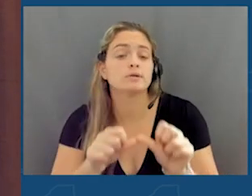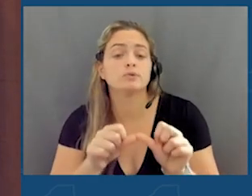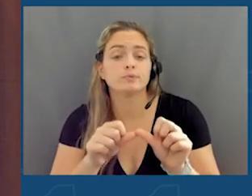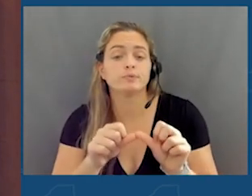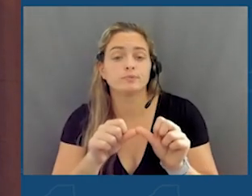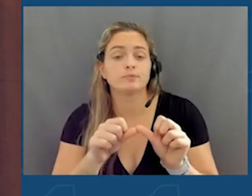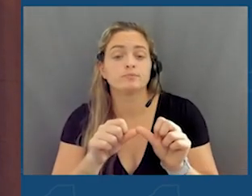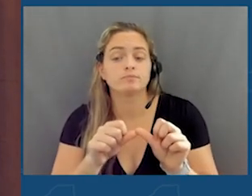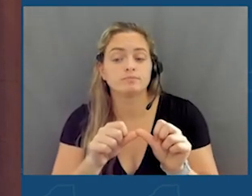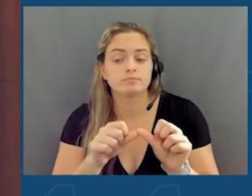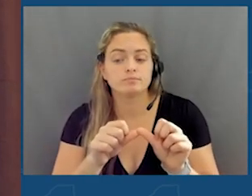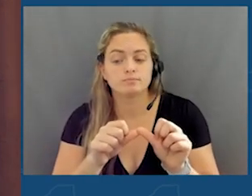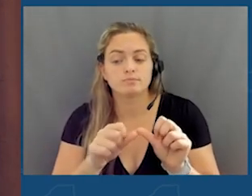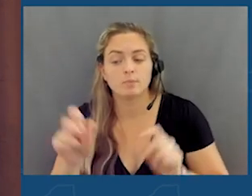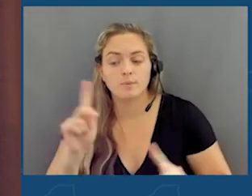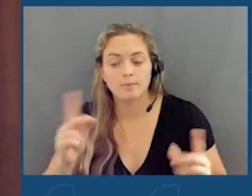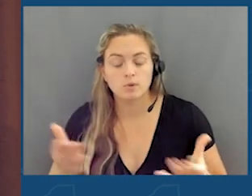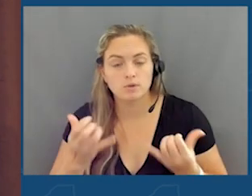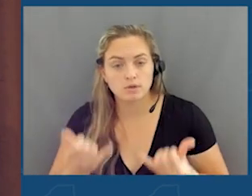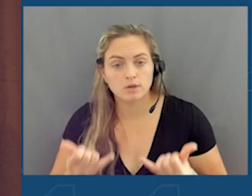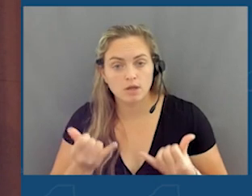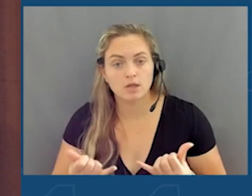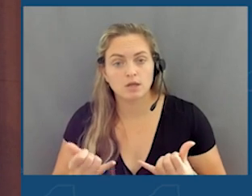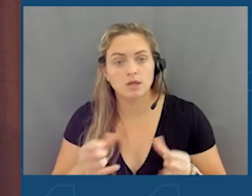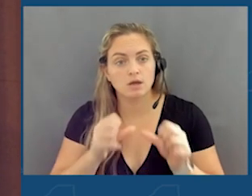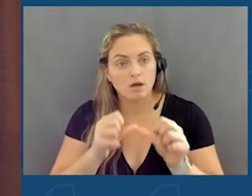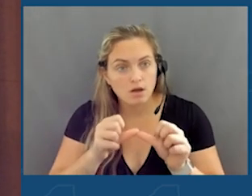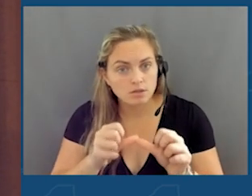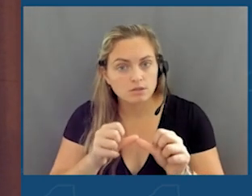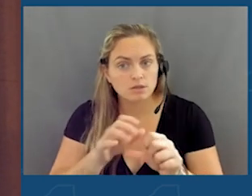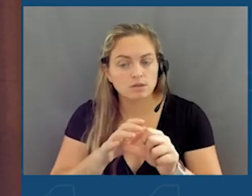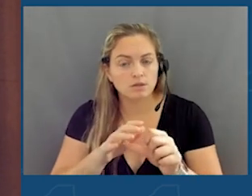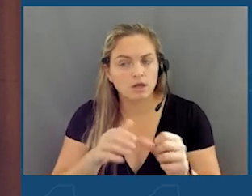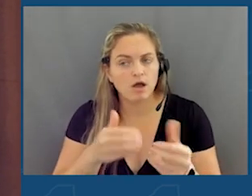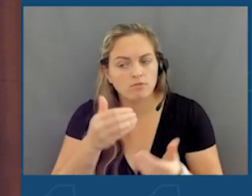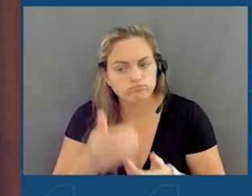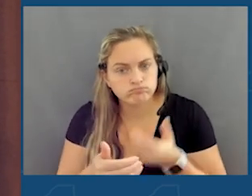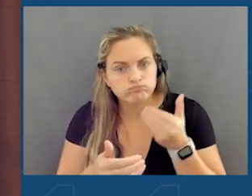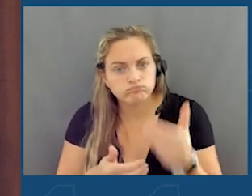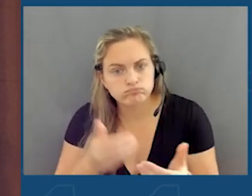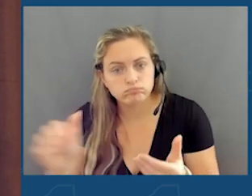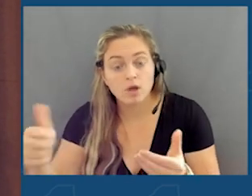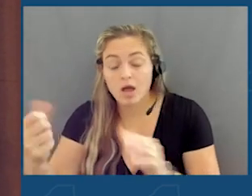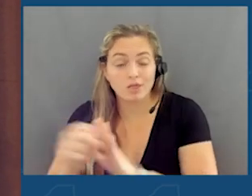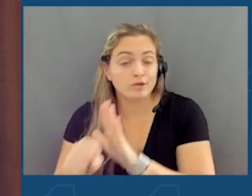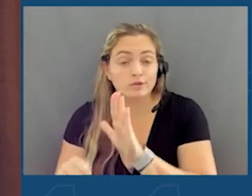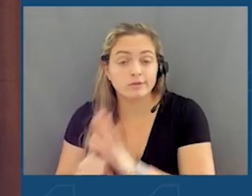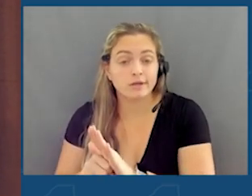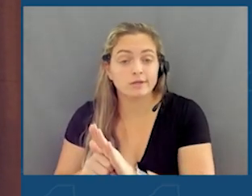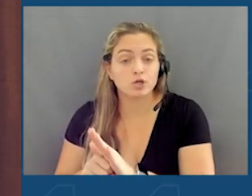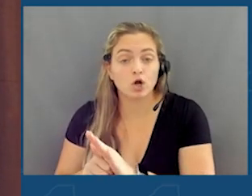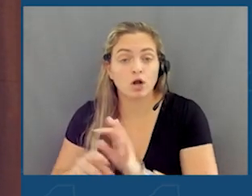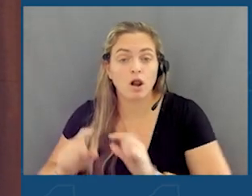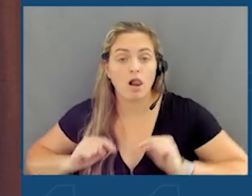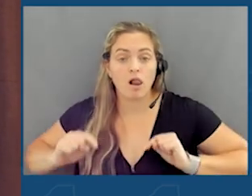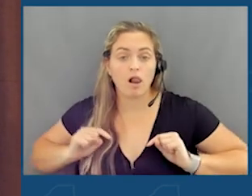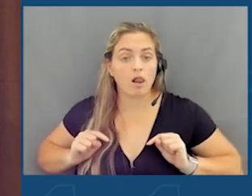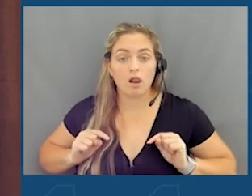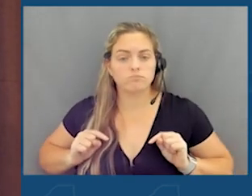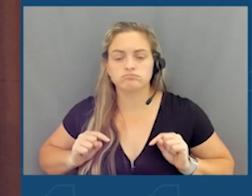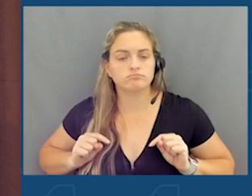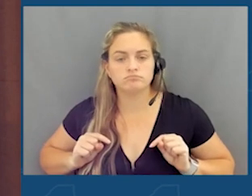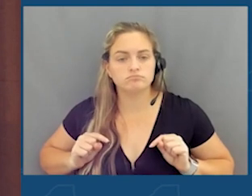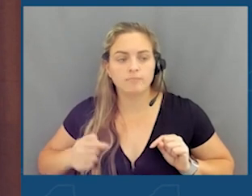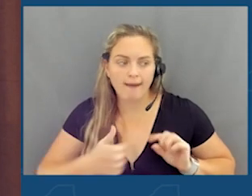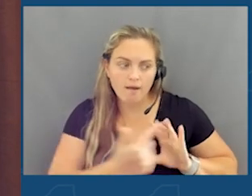about the legislature, the people here today. They're constantly pressing forward. Unlike the other states that are taking us backwards, our legislature